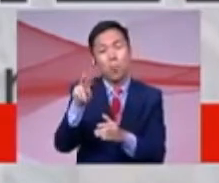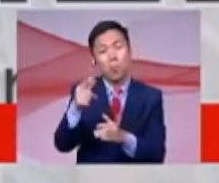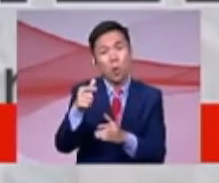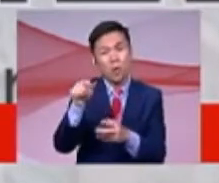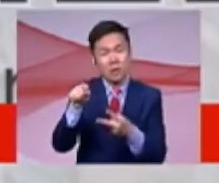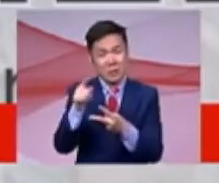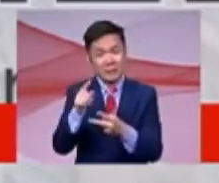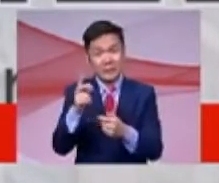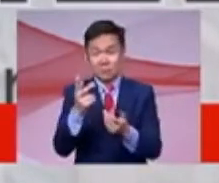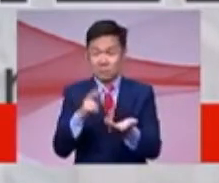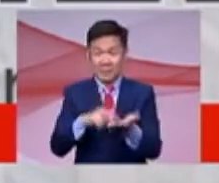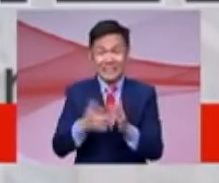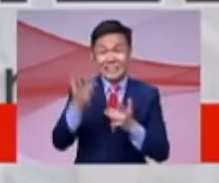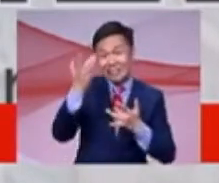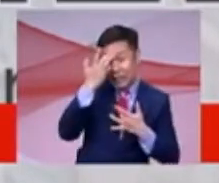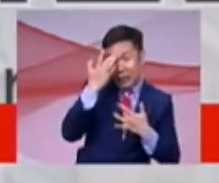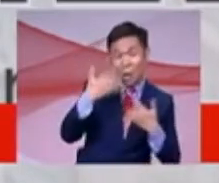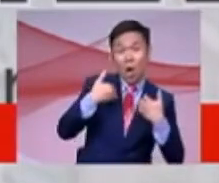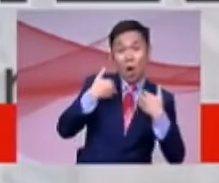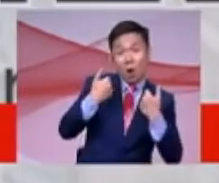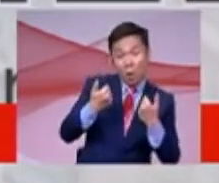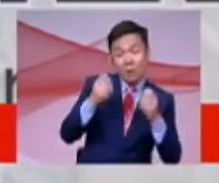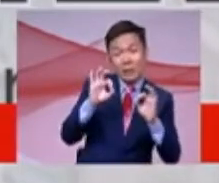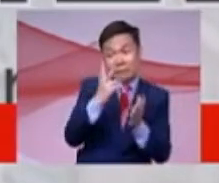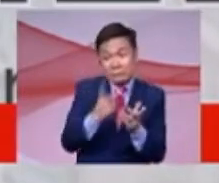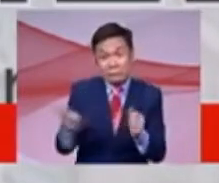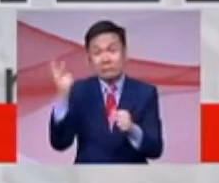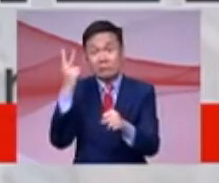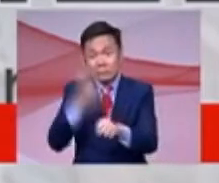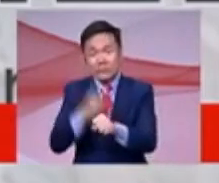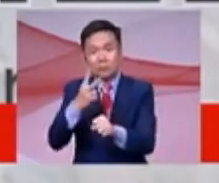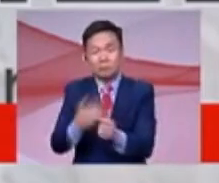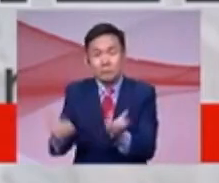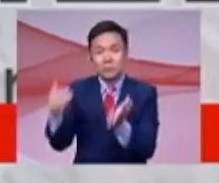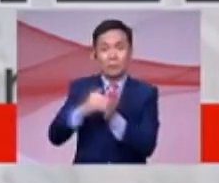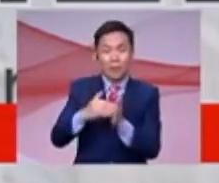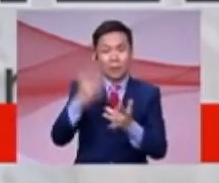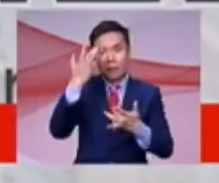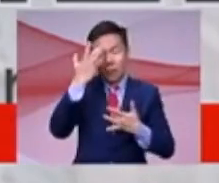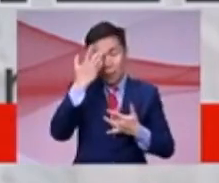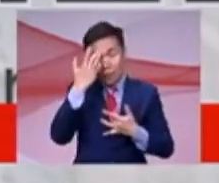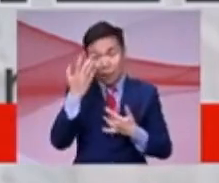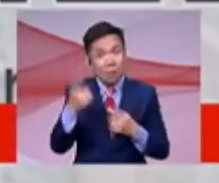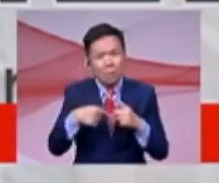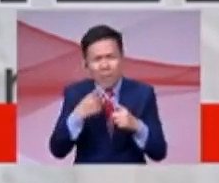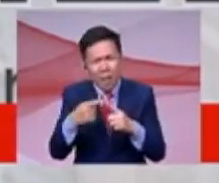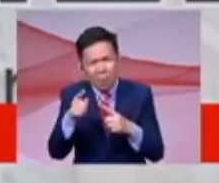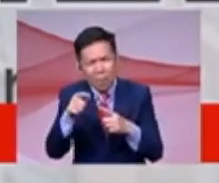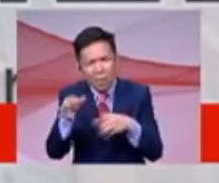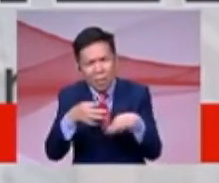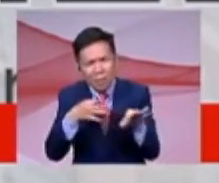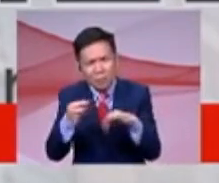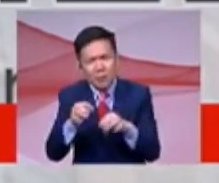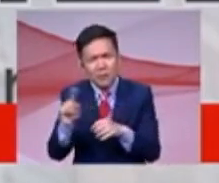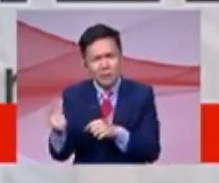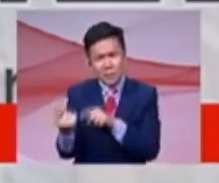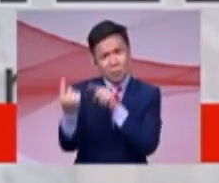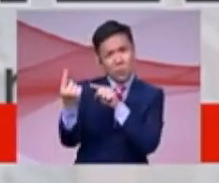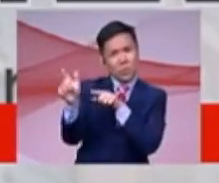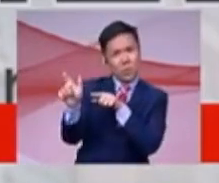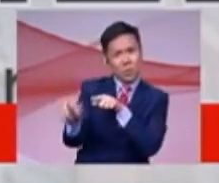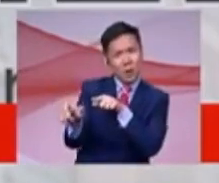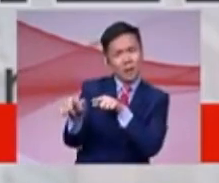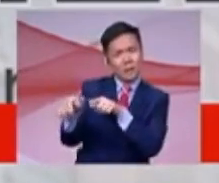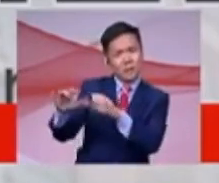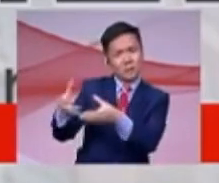about this reinfection case? When was the first infection? When was the second? And maybe just a bit of details. Is this the only,